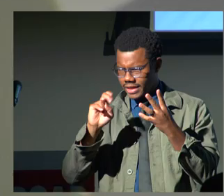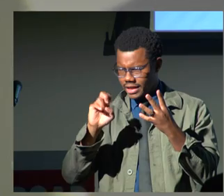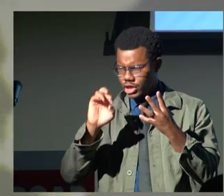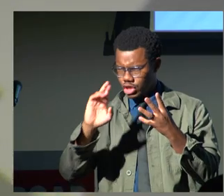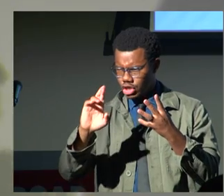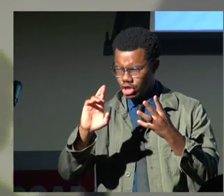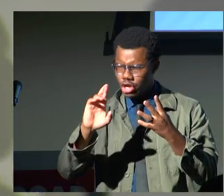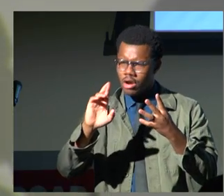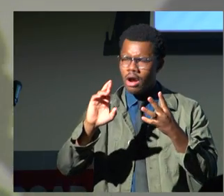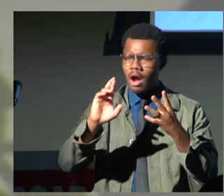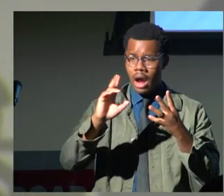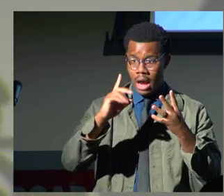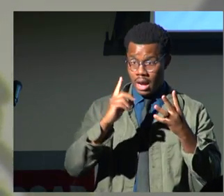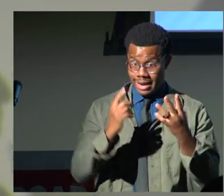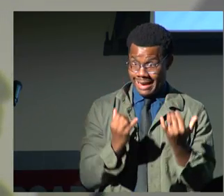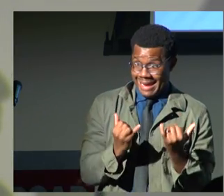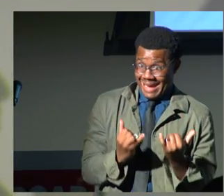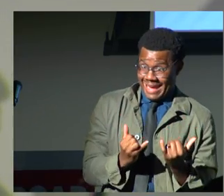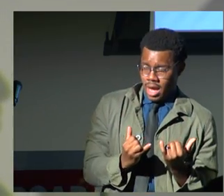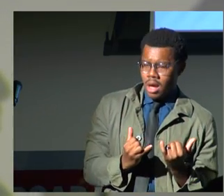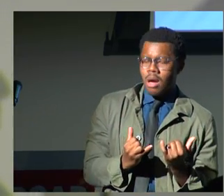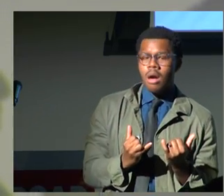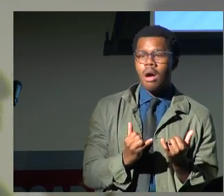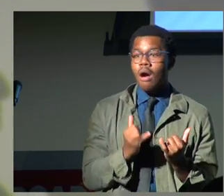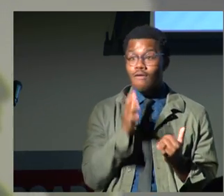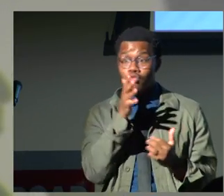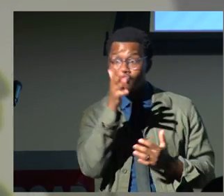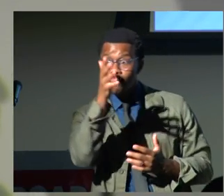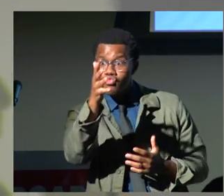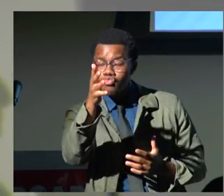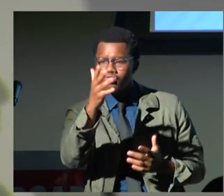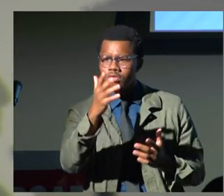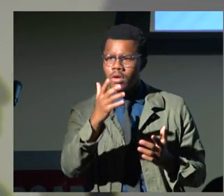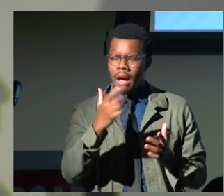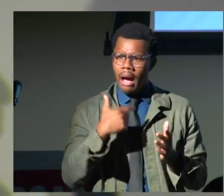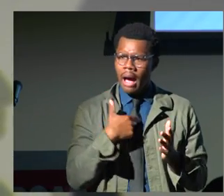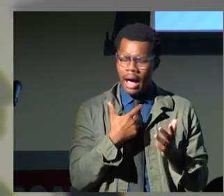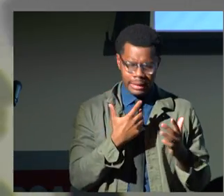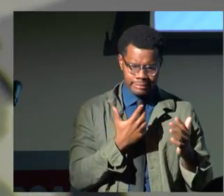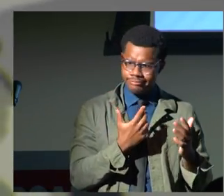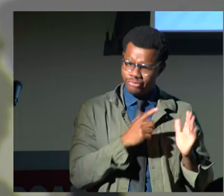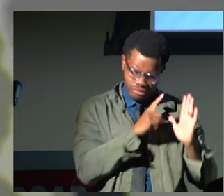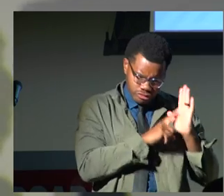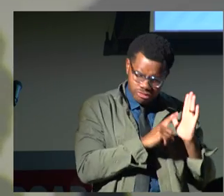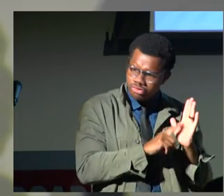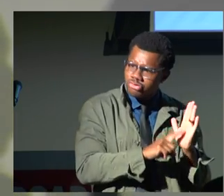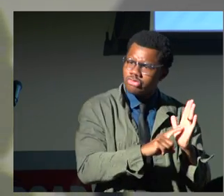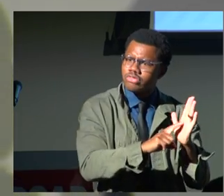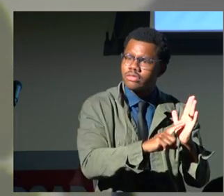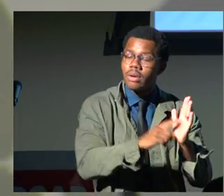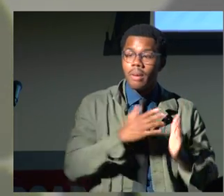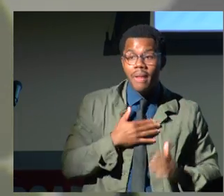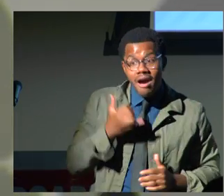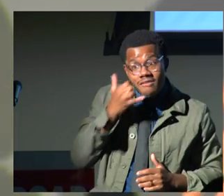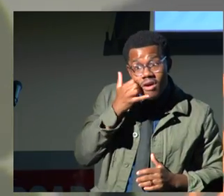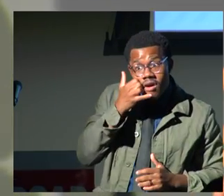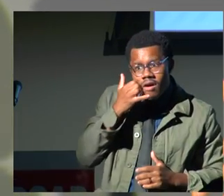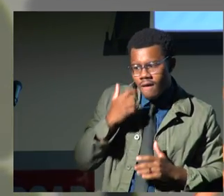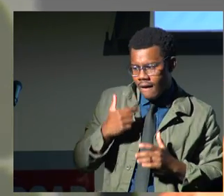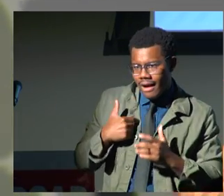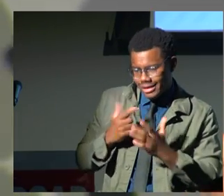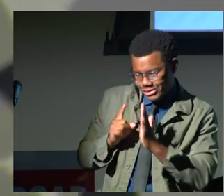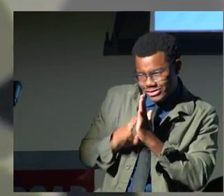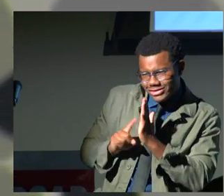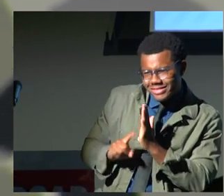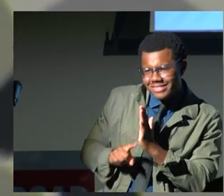and I'm always on the, I keep pages open on my phone to go back and look, and I got Lu Xiaodong's book on